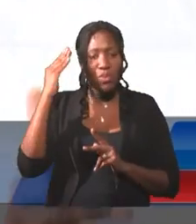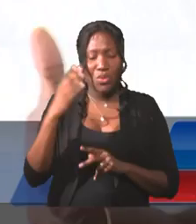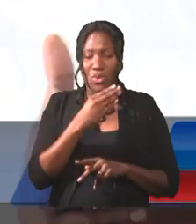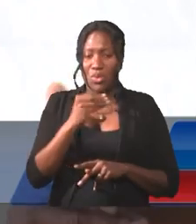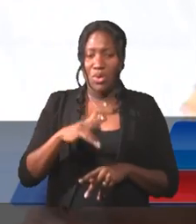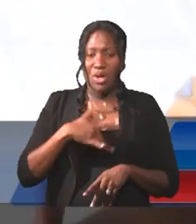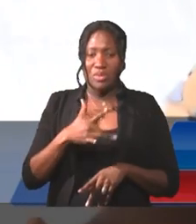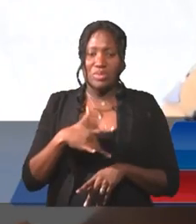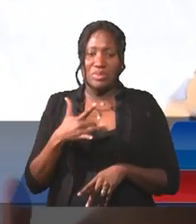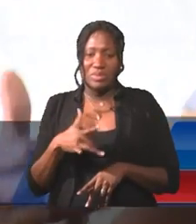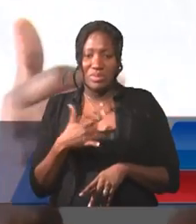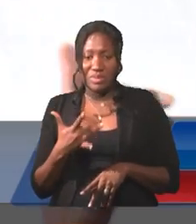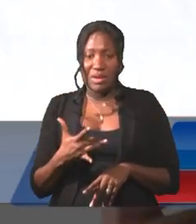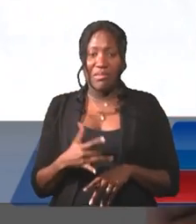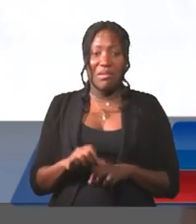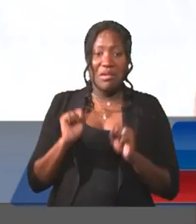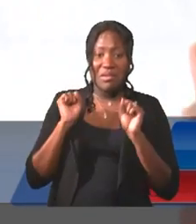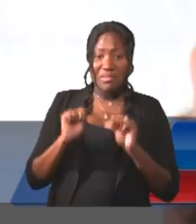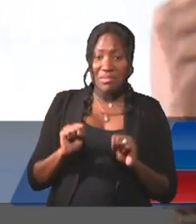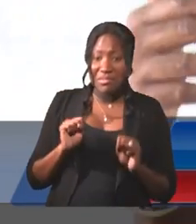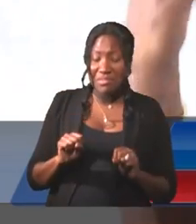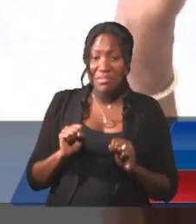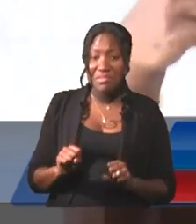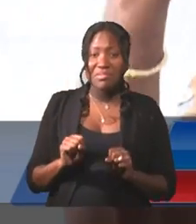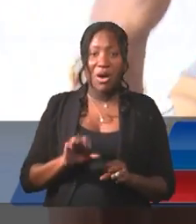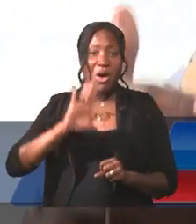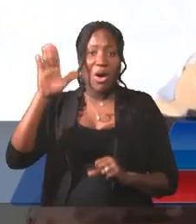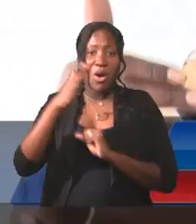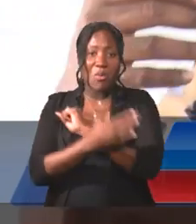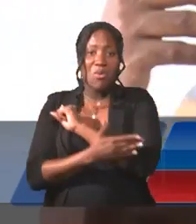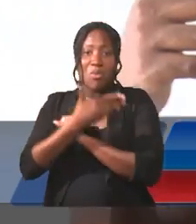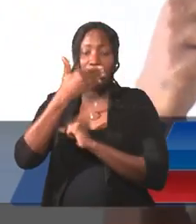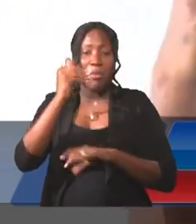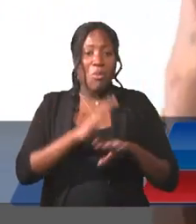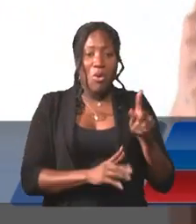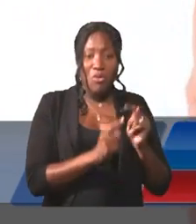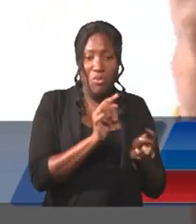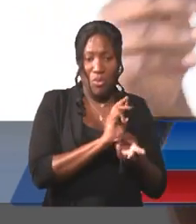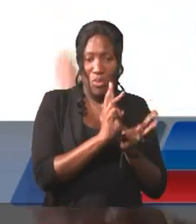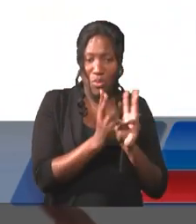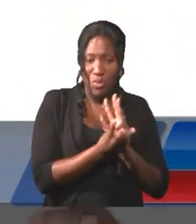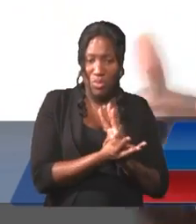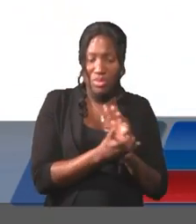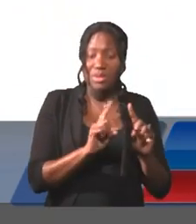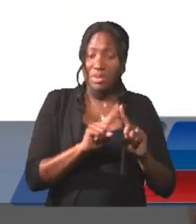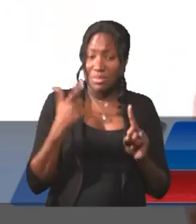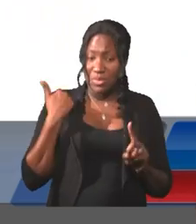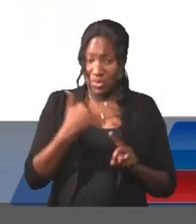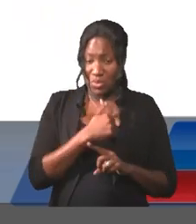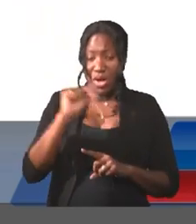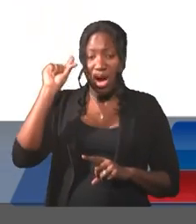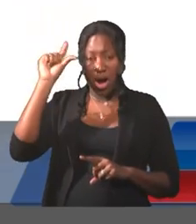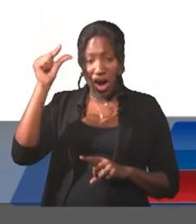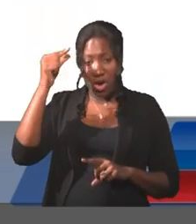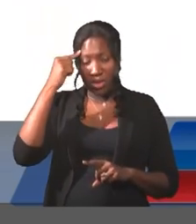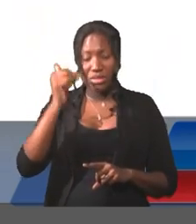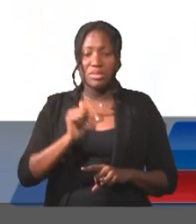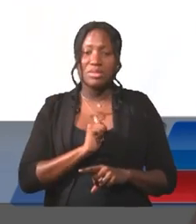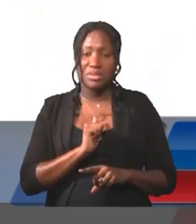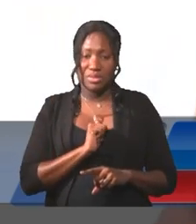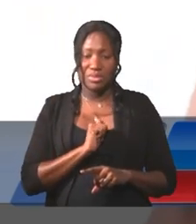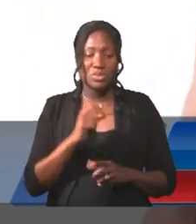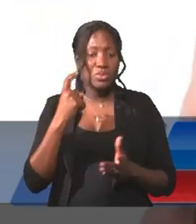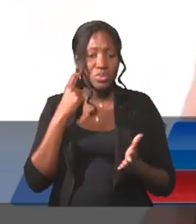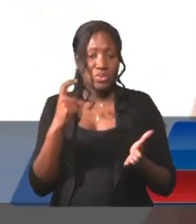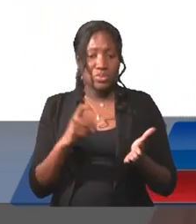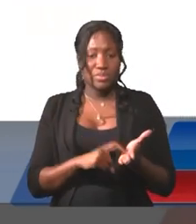is information that they can rely on. And we would have seen, as members of the government, the